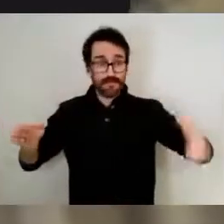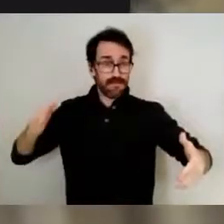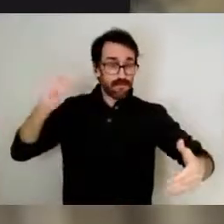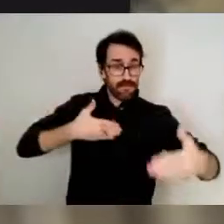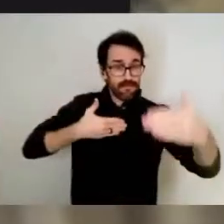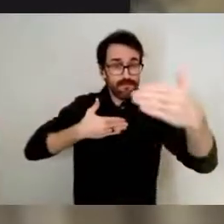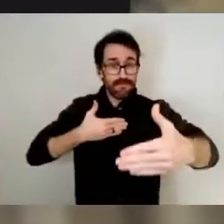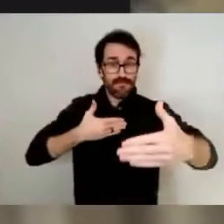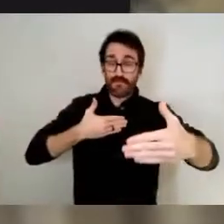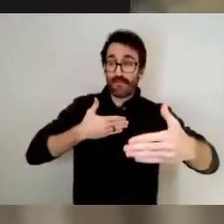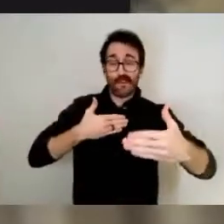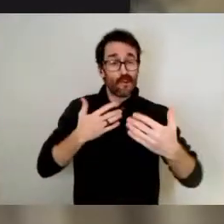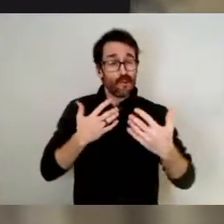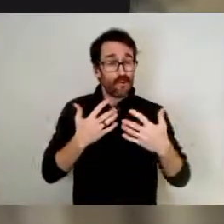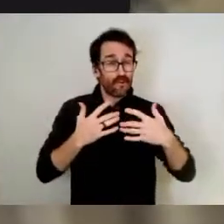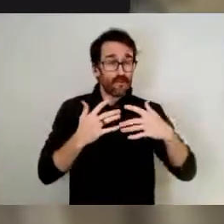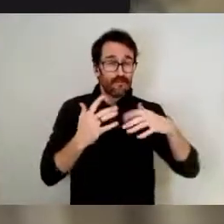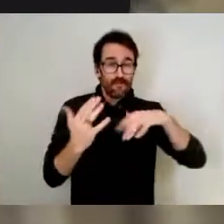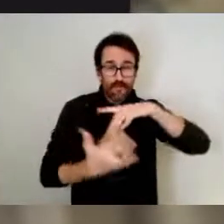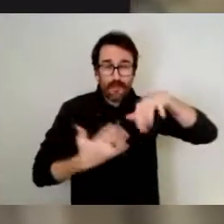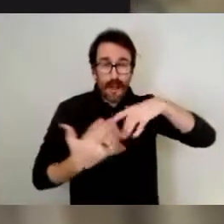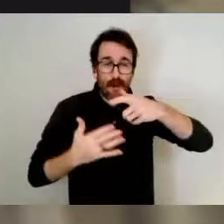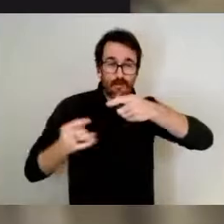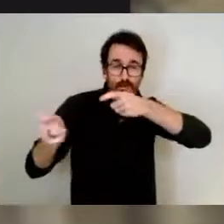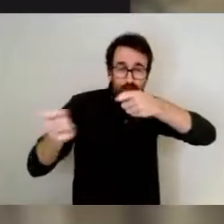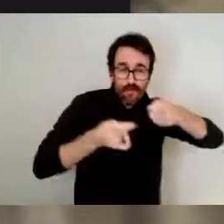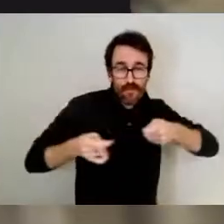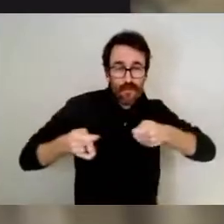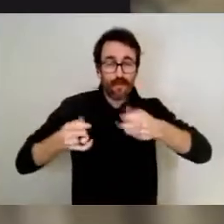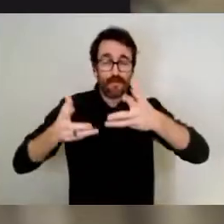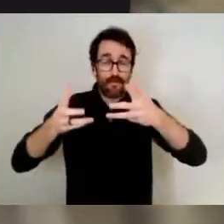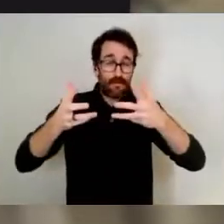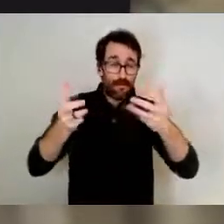these additional resources will be important to achieve your strategy